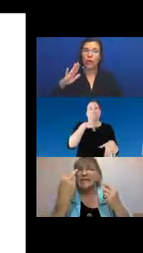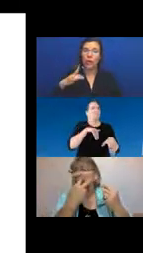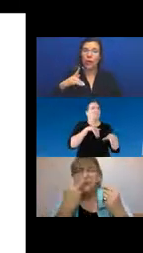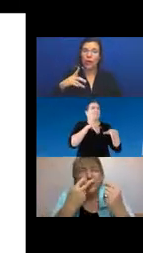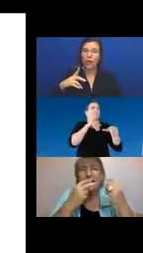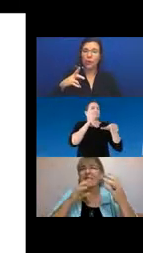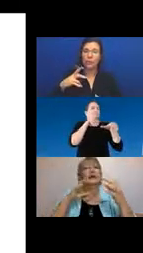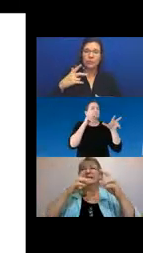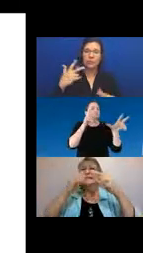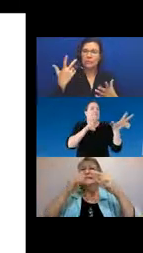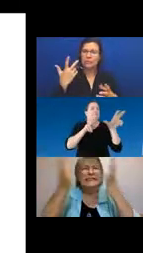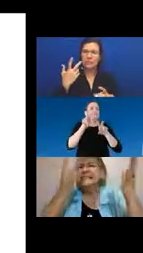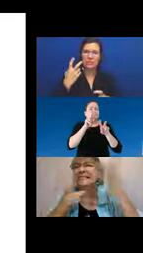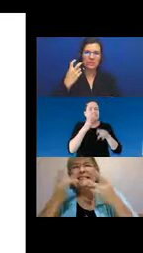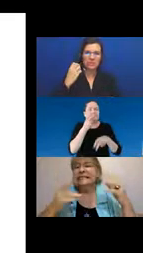understand lip reading,